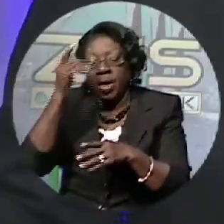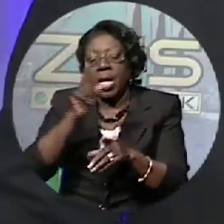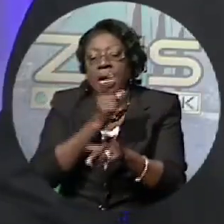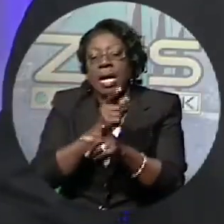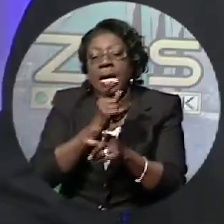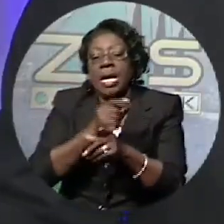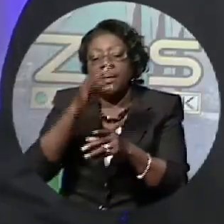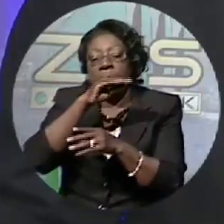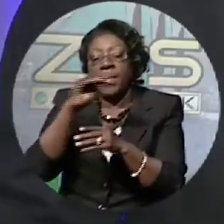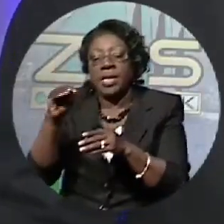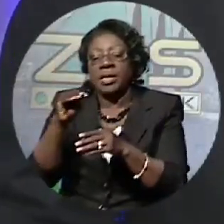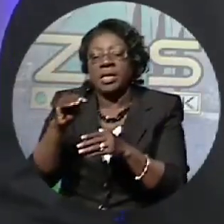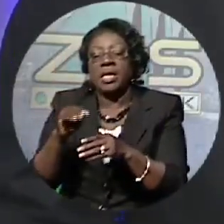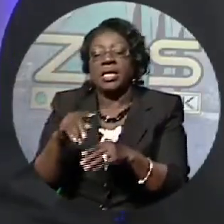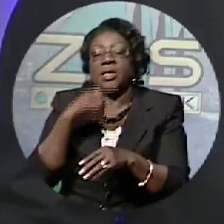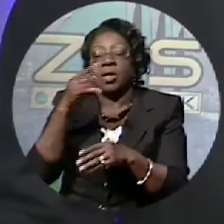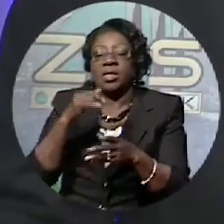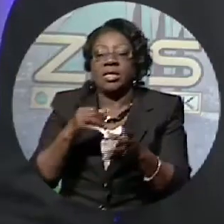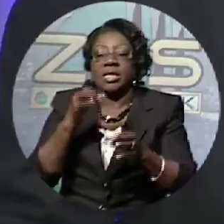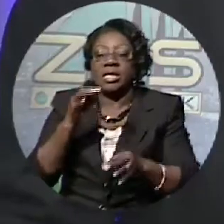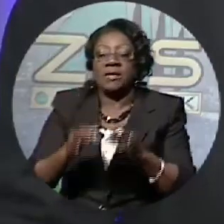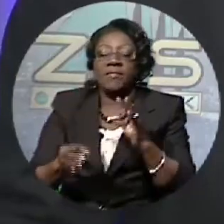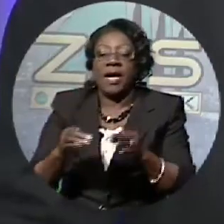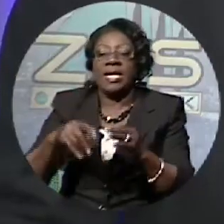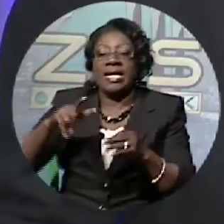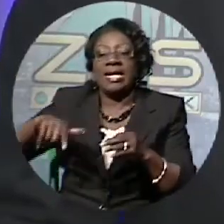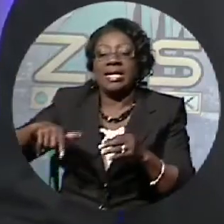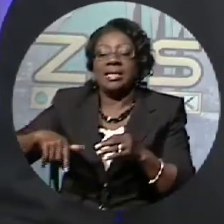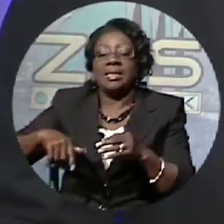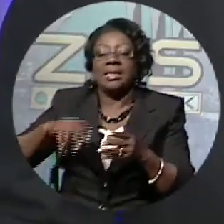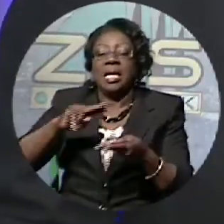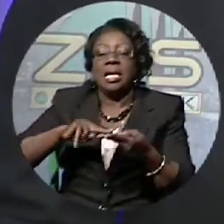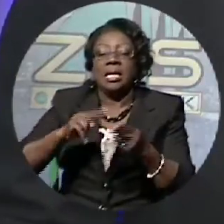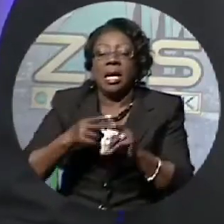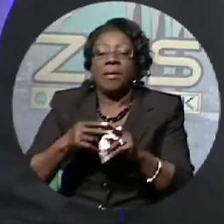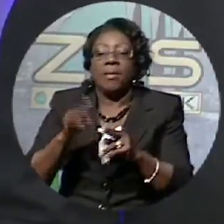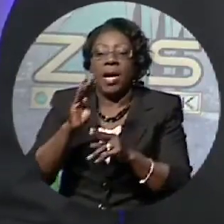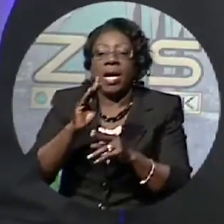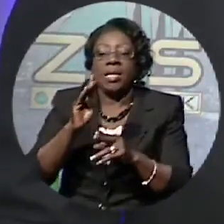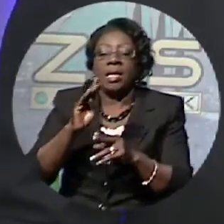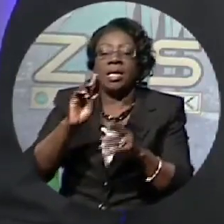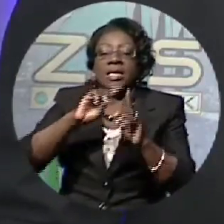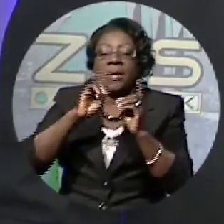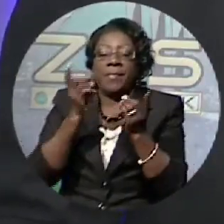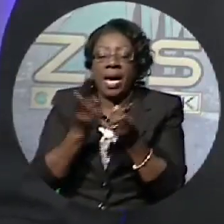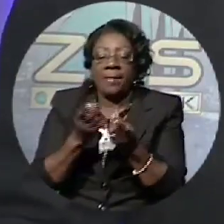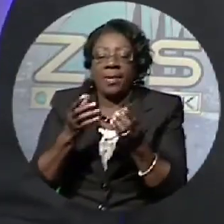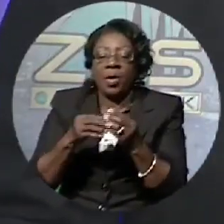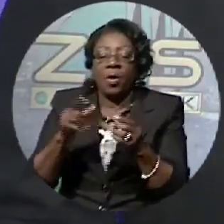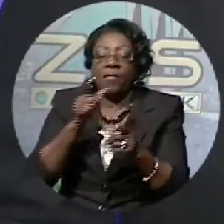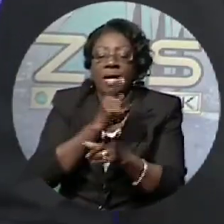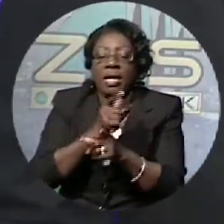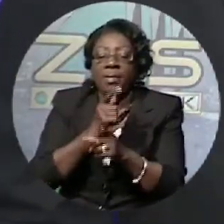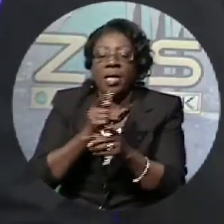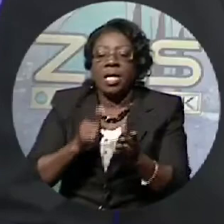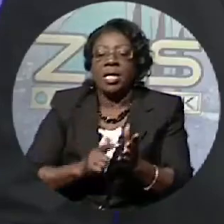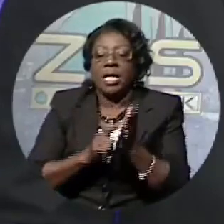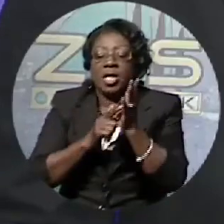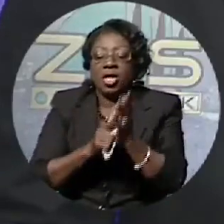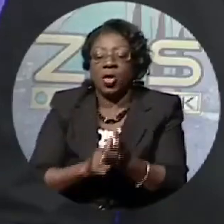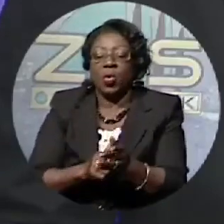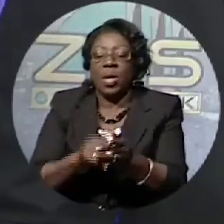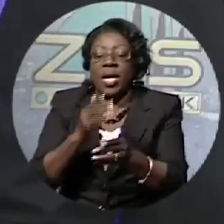Shane Gibson is also justifying the latest figures by the Department of Labor, which showcase an increase in unemployment in the country. Minister